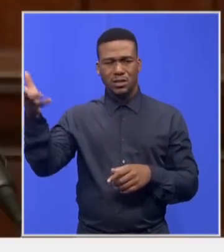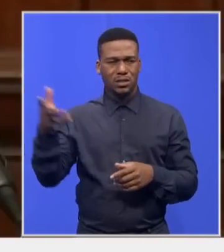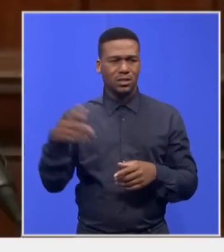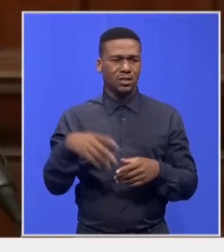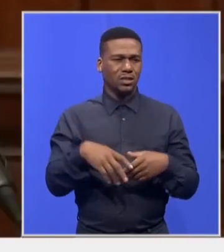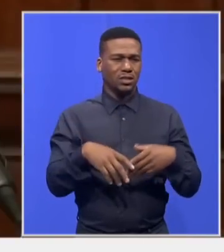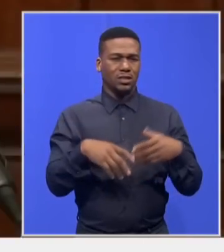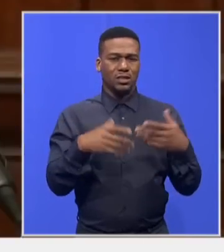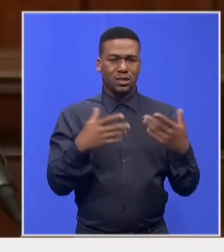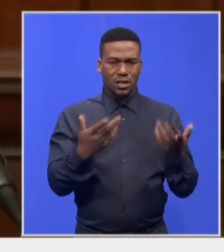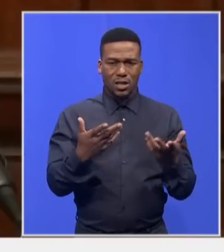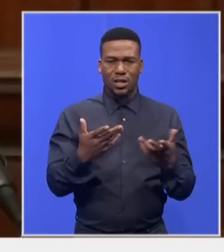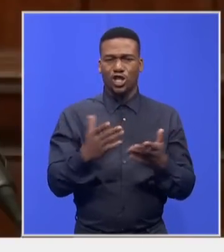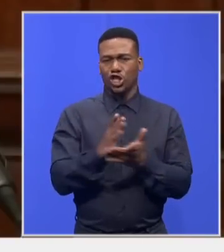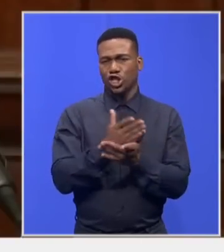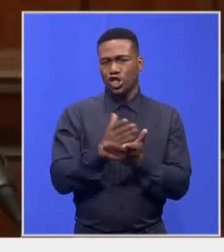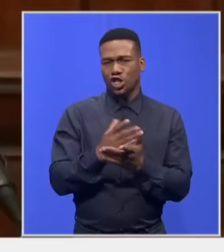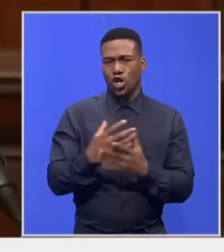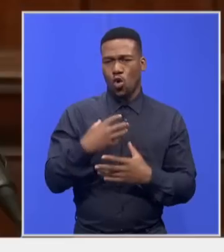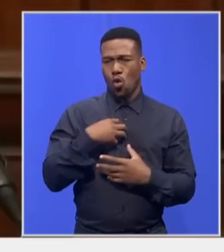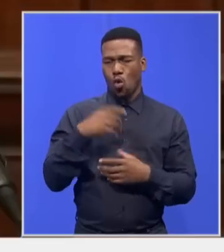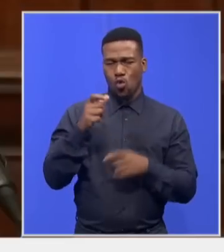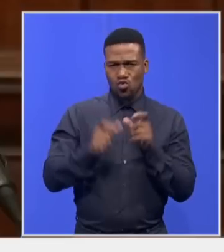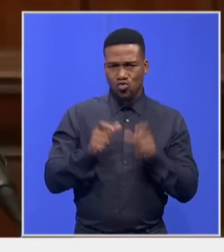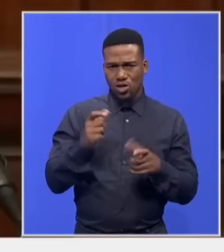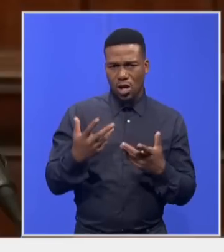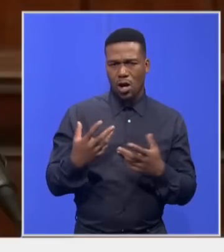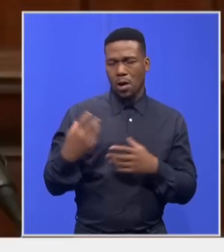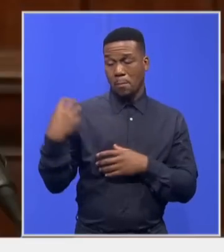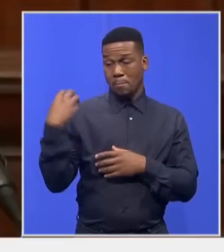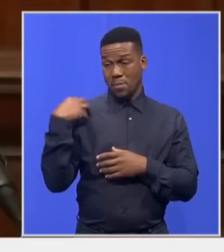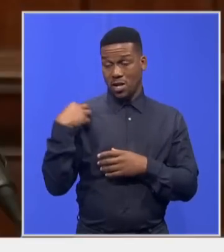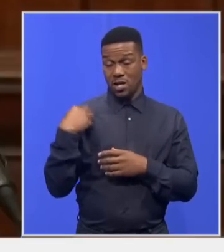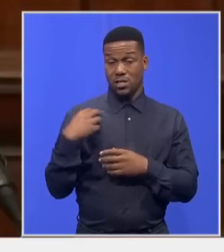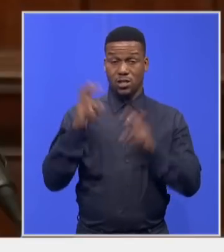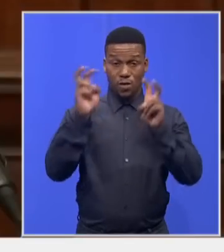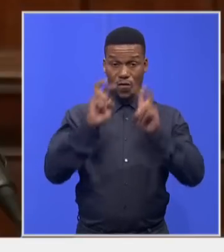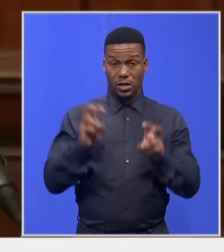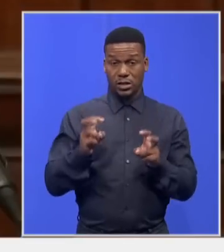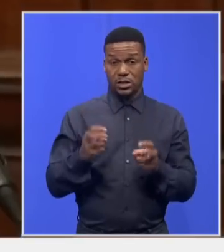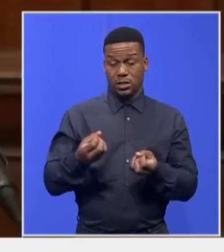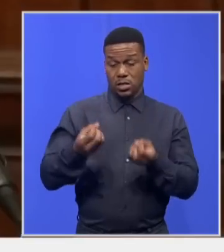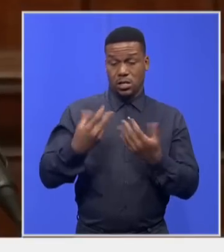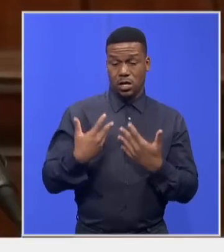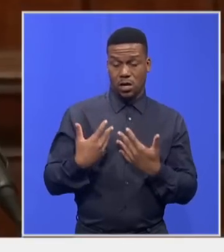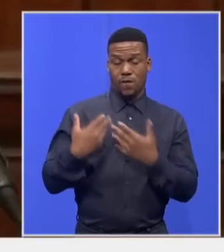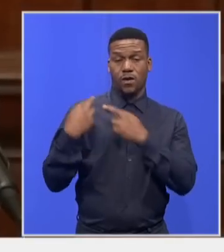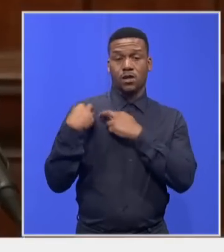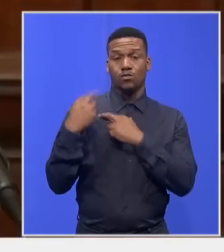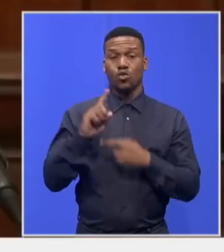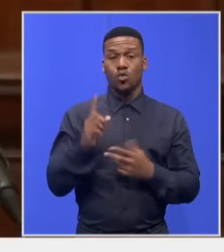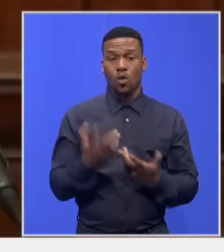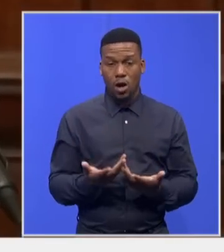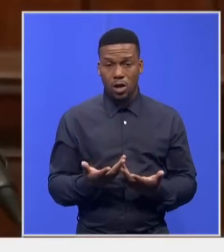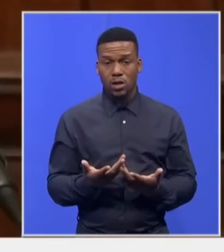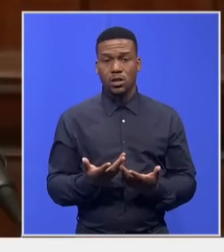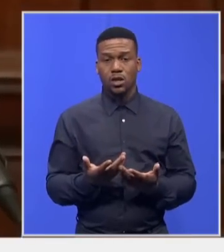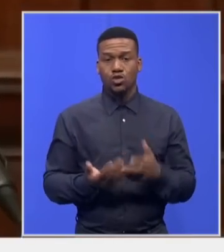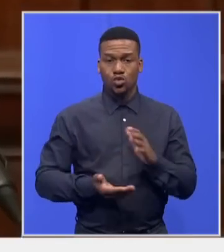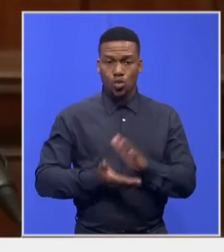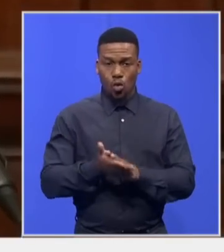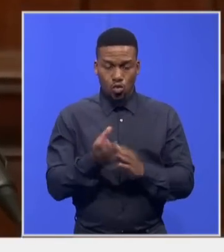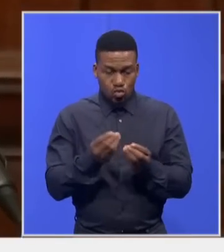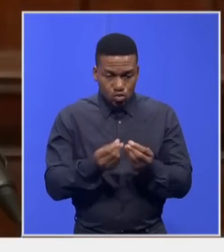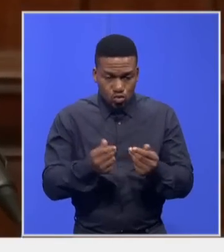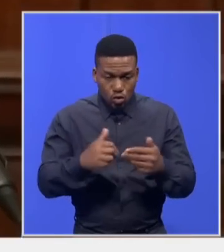representative, the Minister of Electricity is charged with the responsibility of reducing both the intensity and